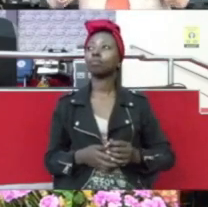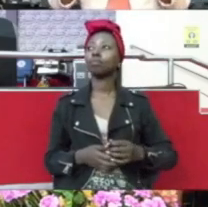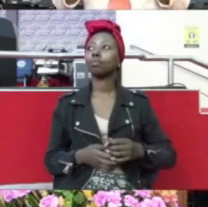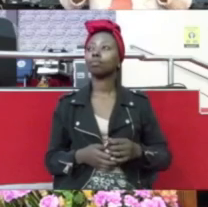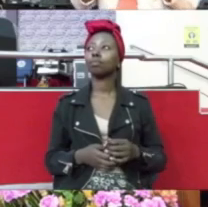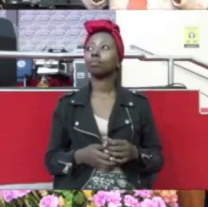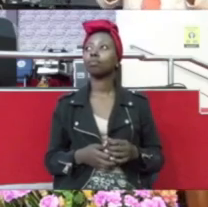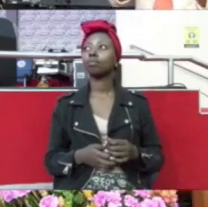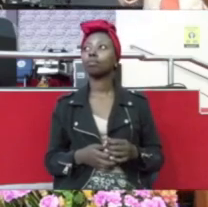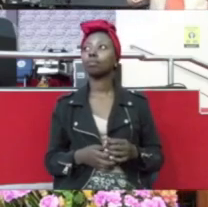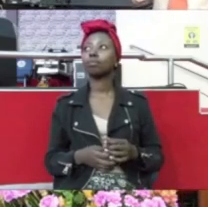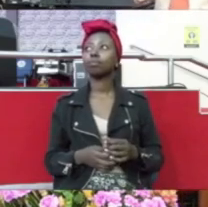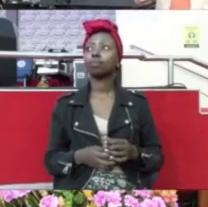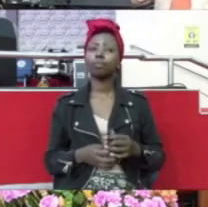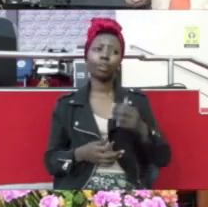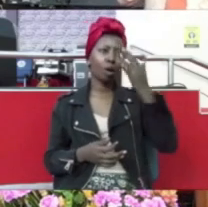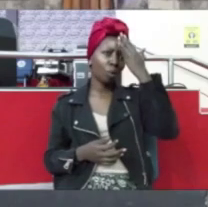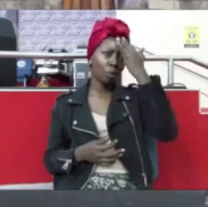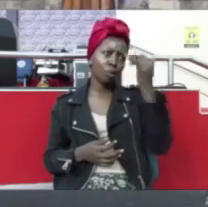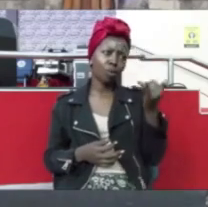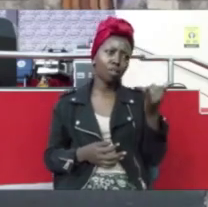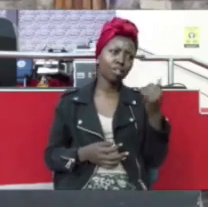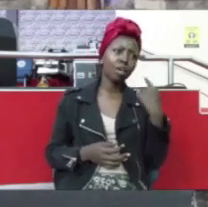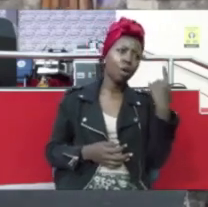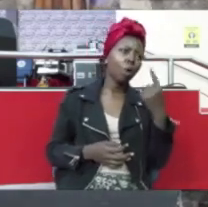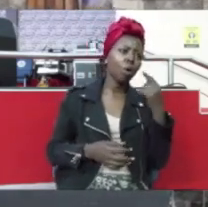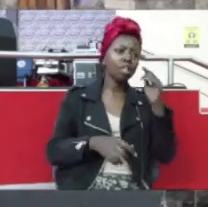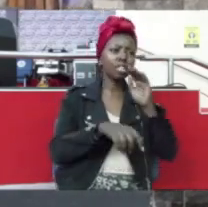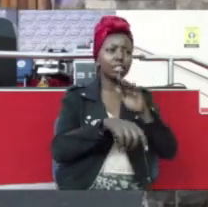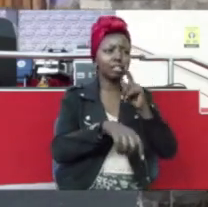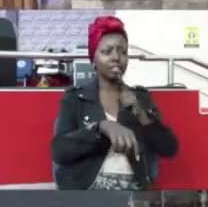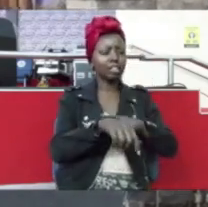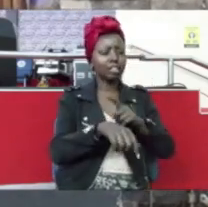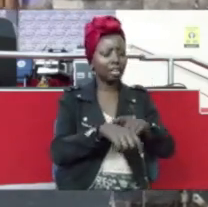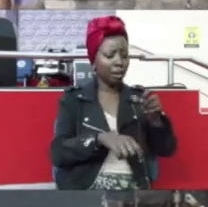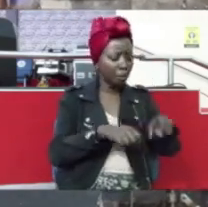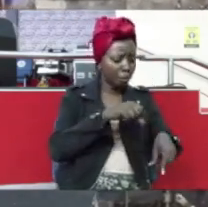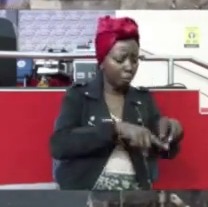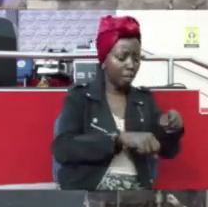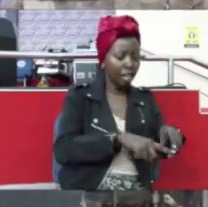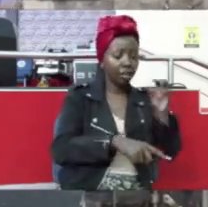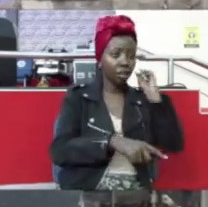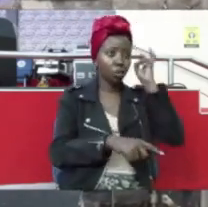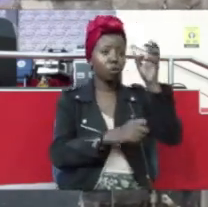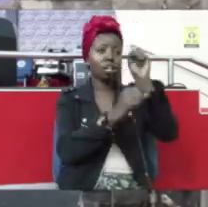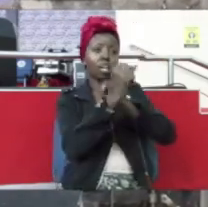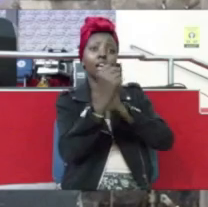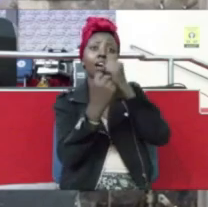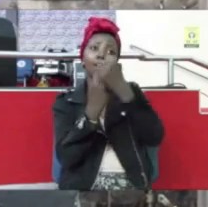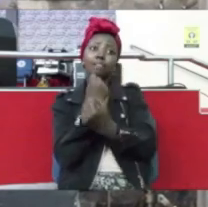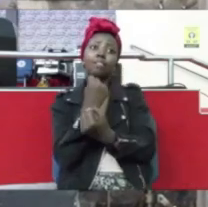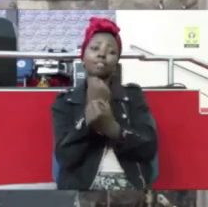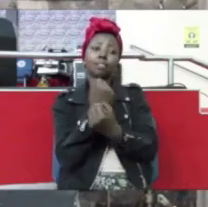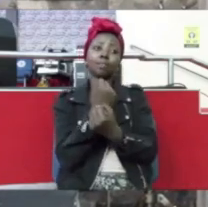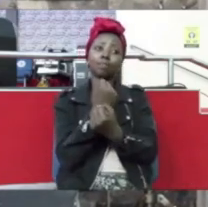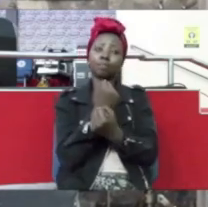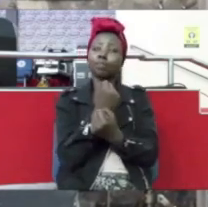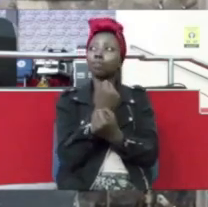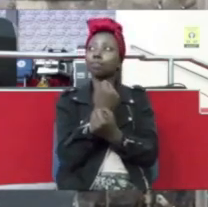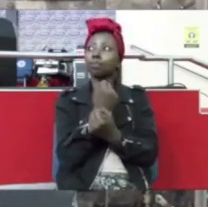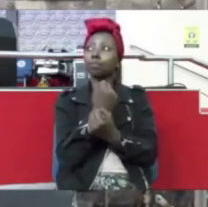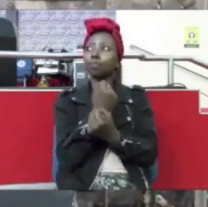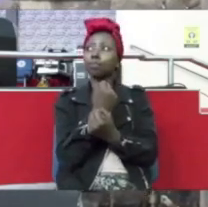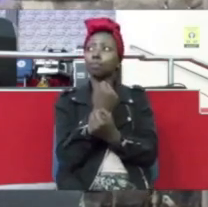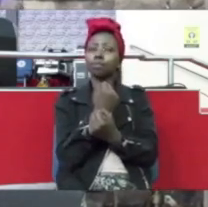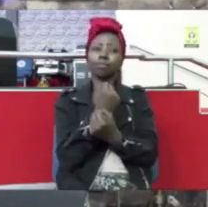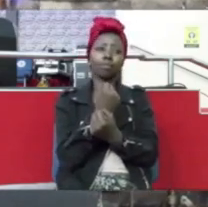ni wakati huo. Because it's only when you plant that you will harvest. Ni kwa sababu ni cut ni shati ukaweza kupanda ukaweza kuvuna. Now in